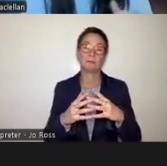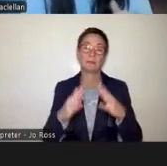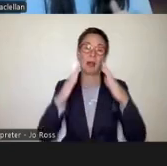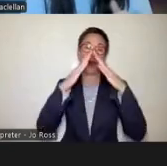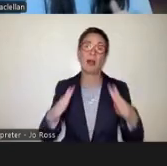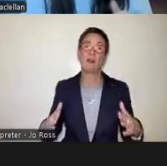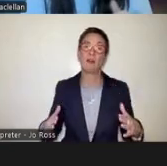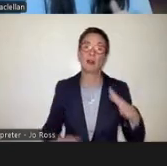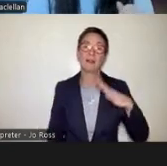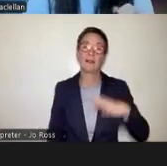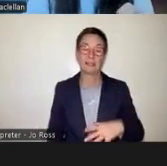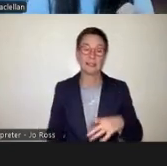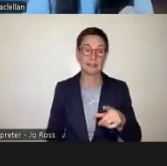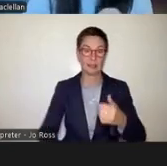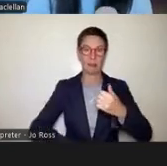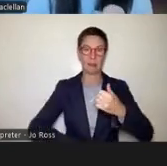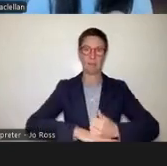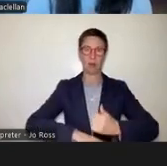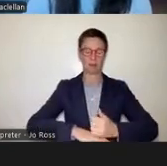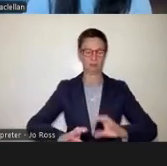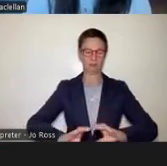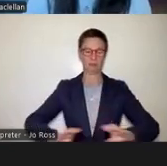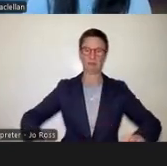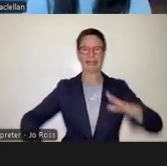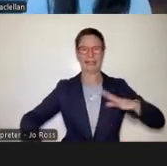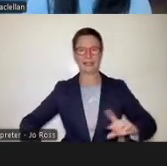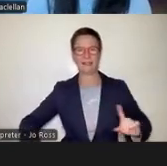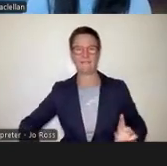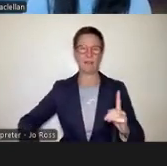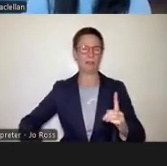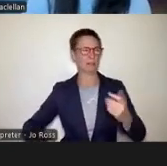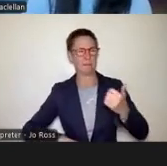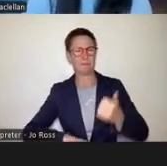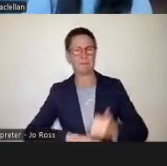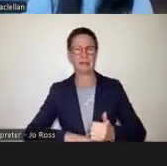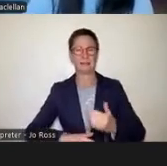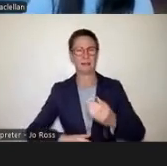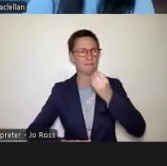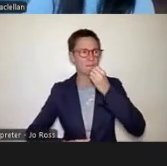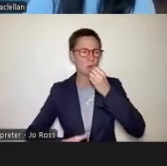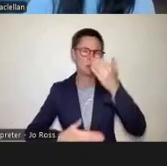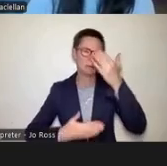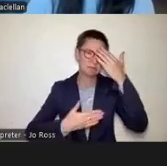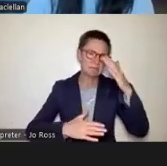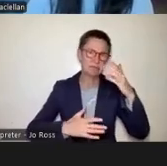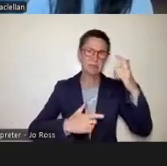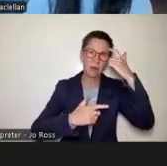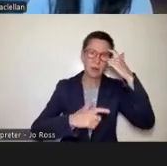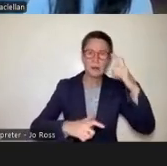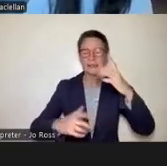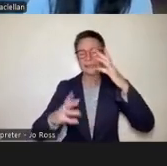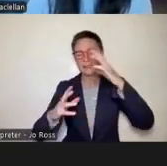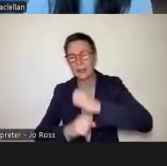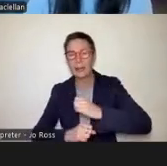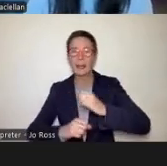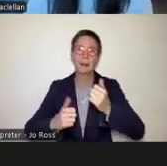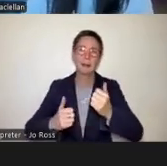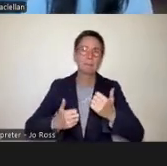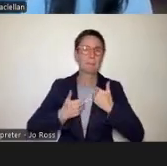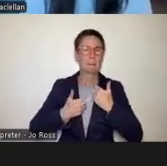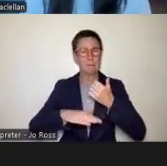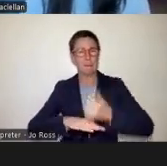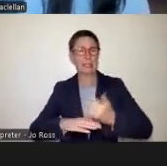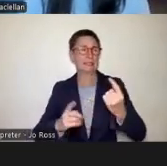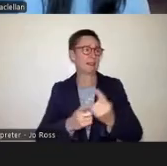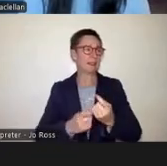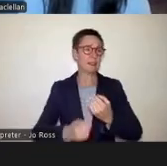basic physiological needs at the bottom. So breathing, food, water, shelter, clothing, and sleep. We all need those things to be able to kind of